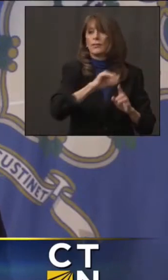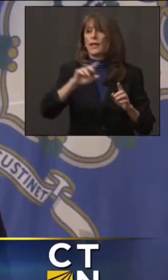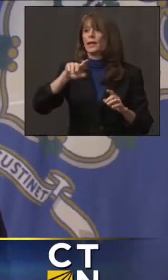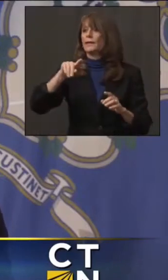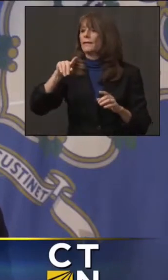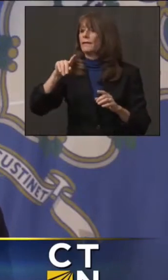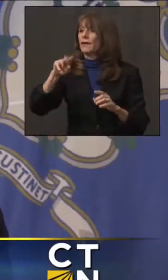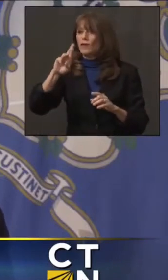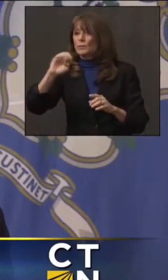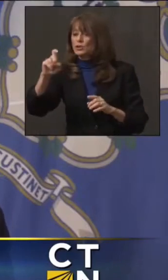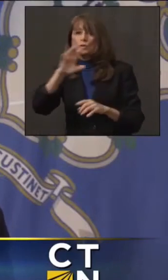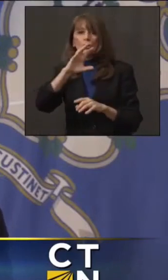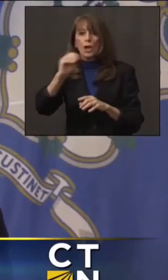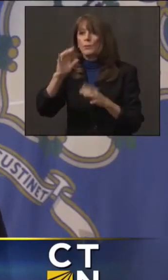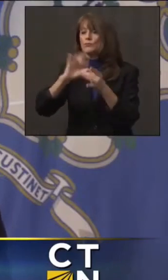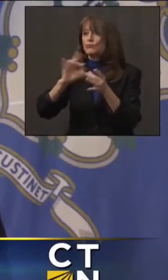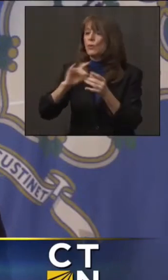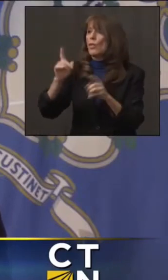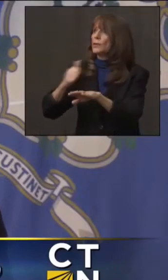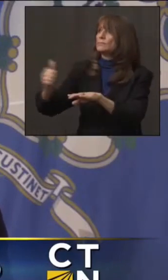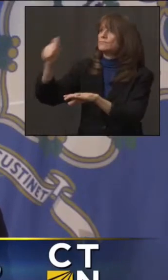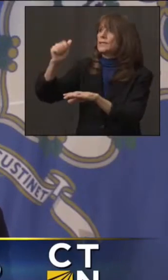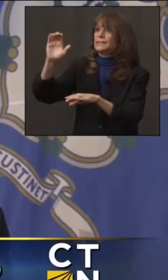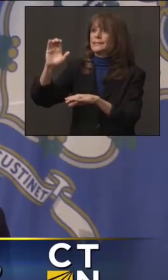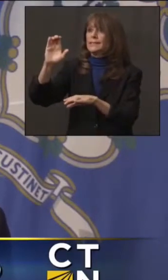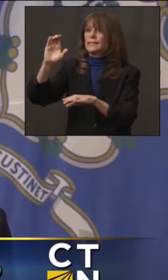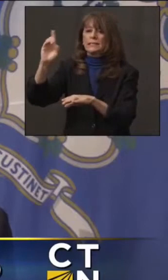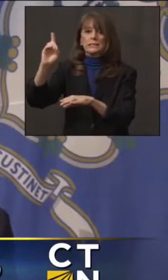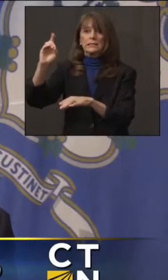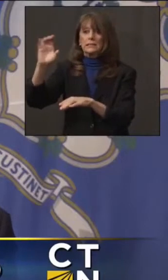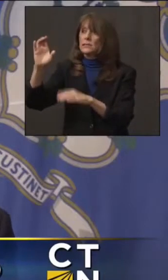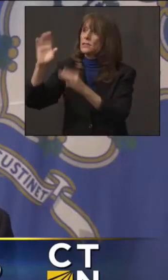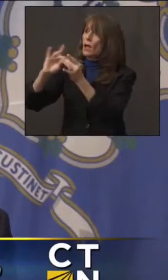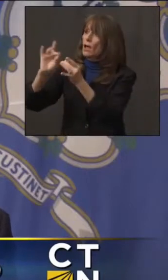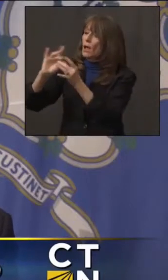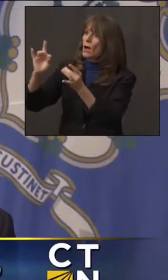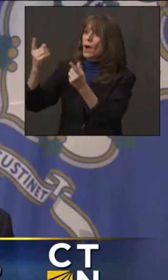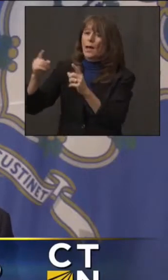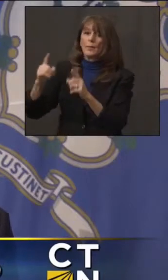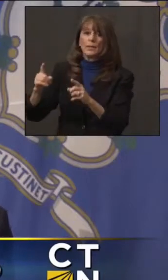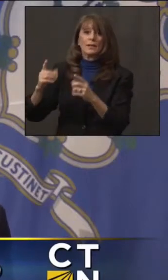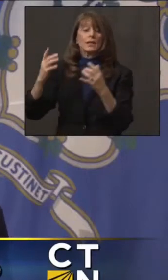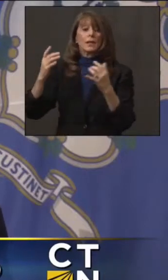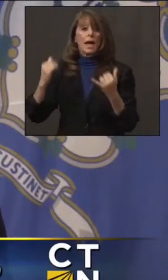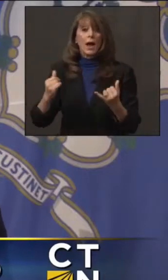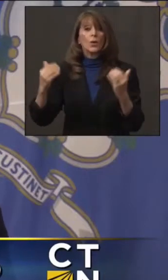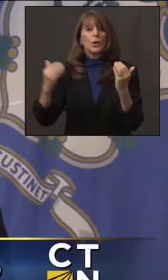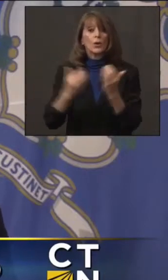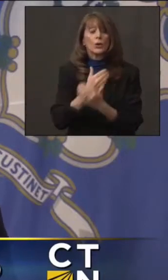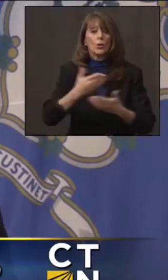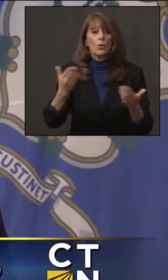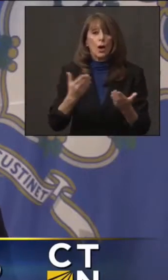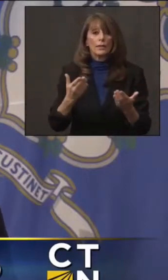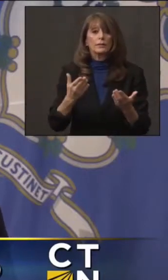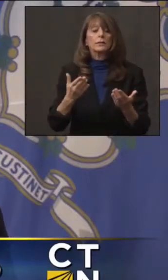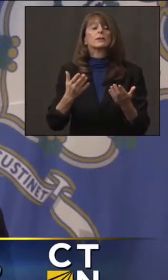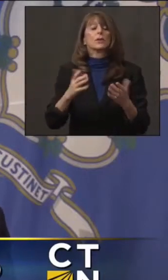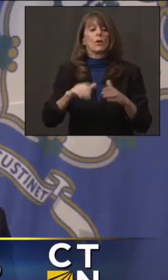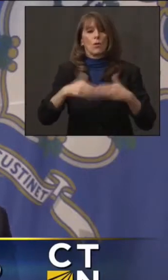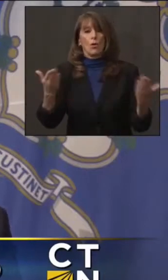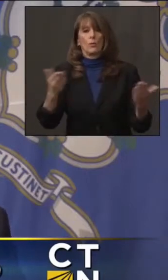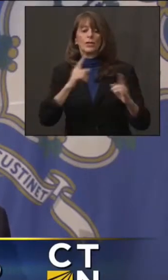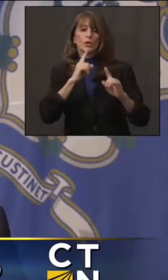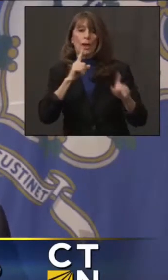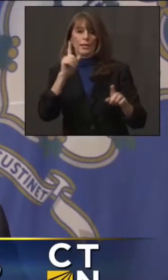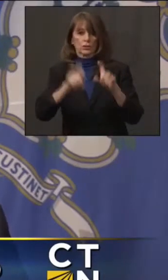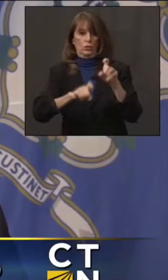what we're hearing from CDC. Our work is just beginning, and it starts right now. We have a chance to answer questions because there are going to be a